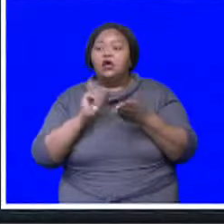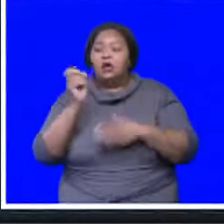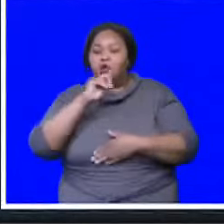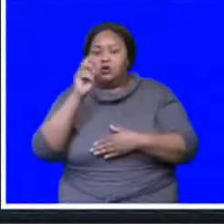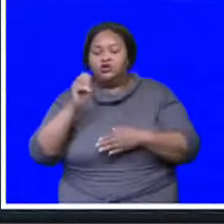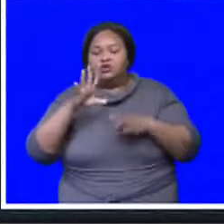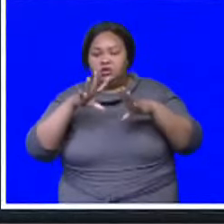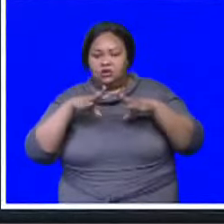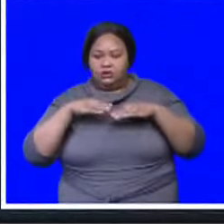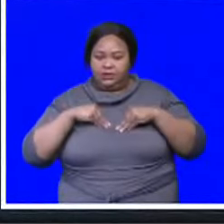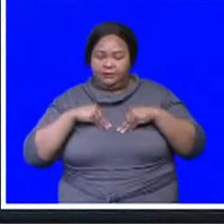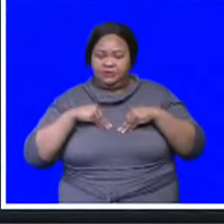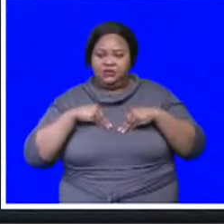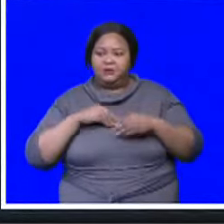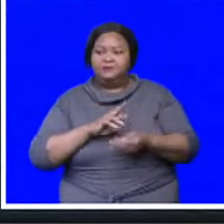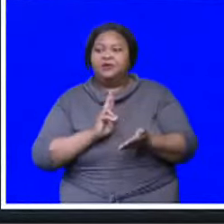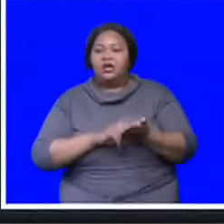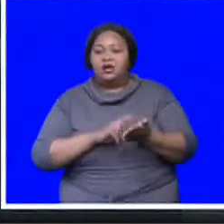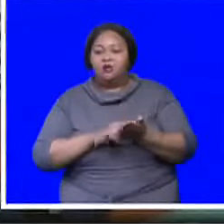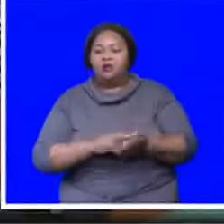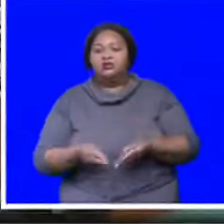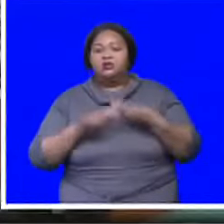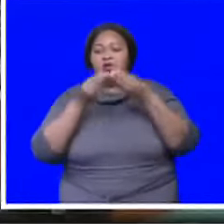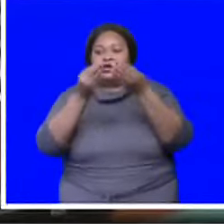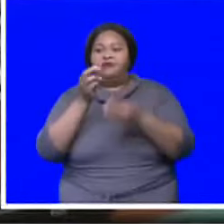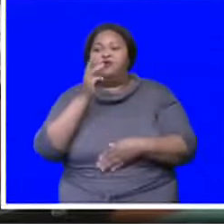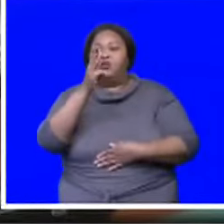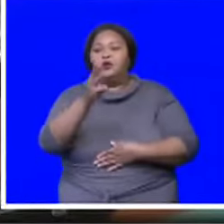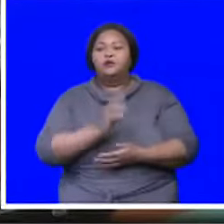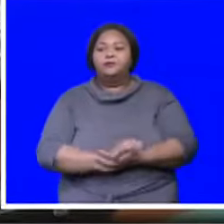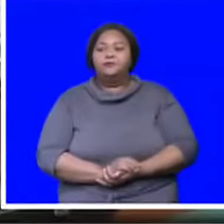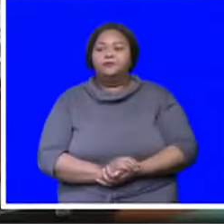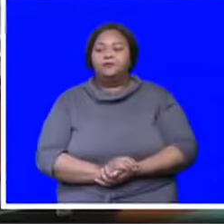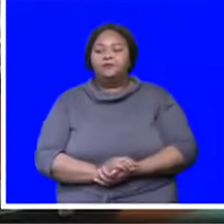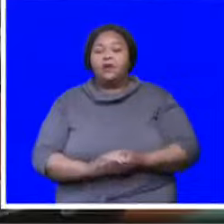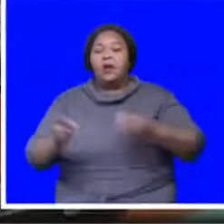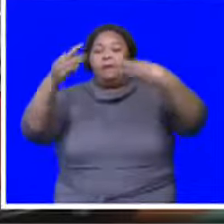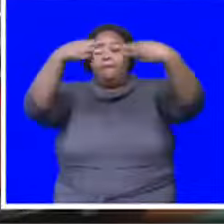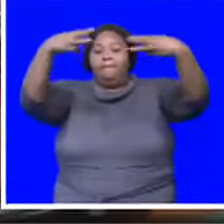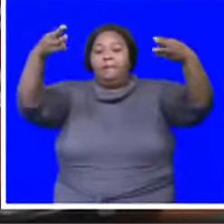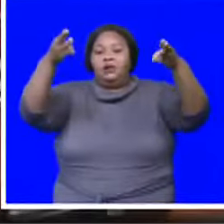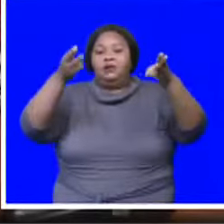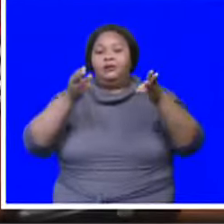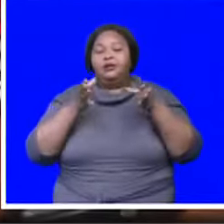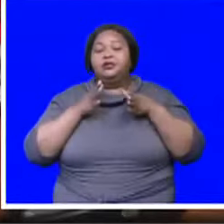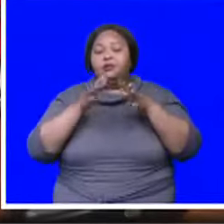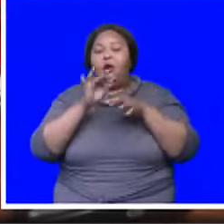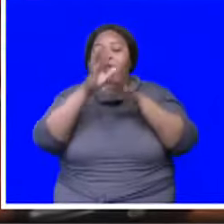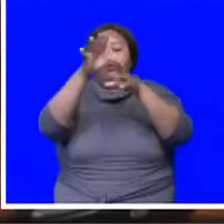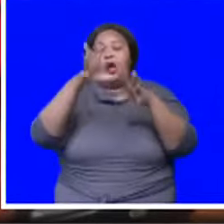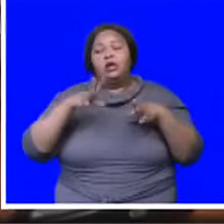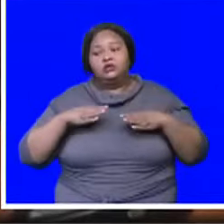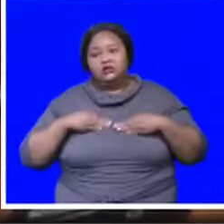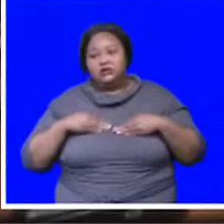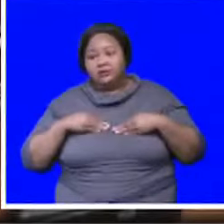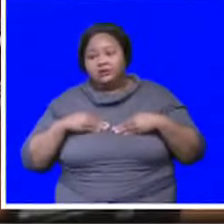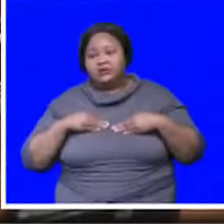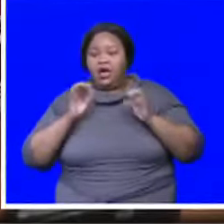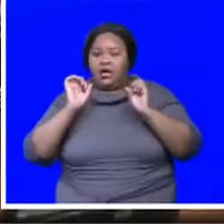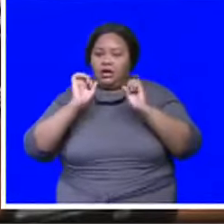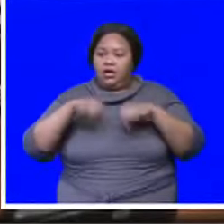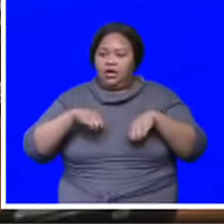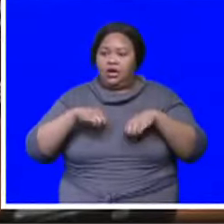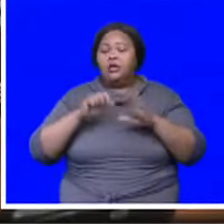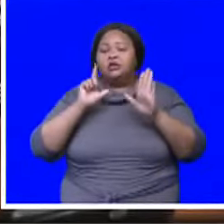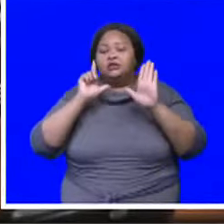as bacelile abayishukumisa. The House accepted the motion and gave the minister 7 days to table